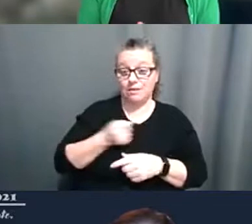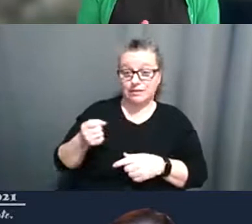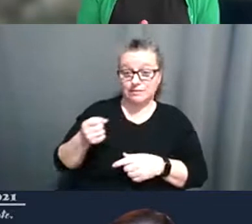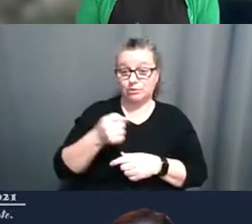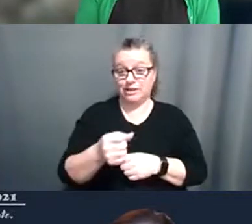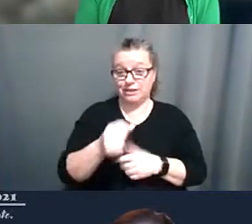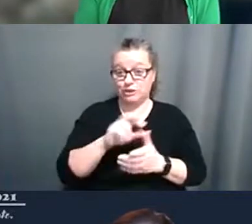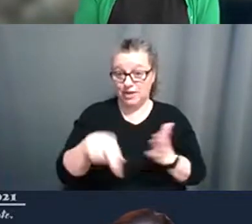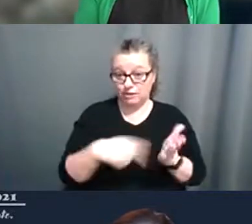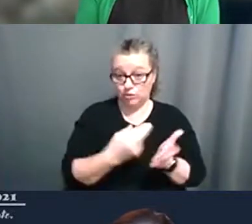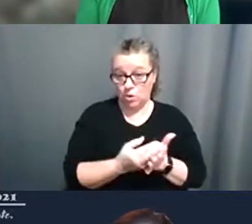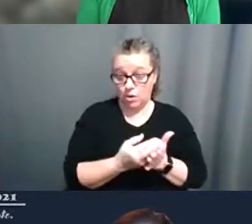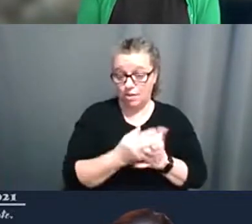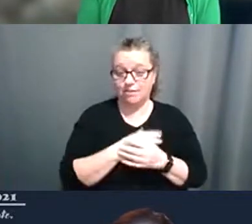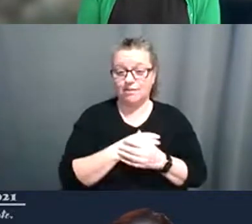role.